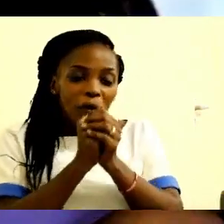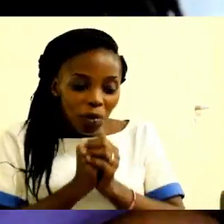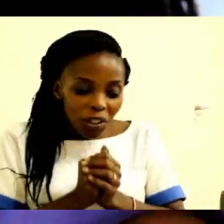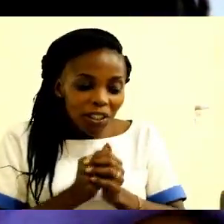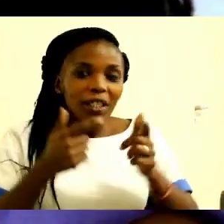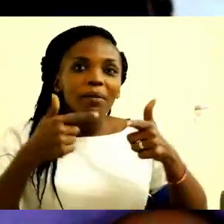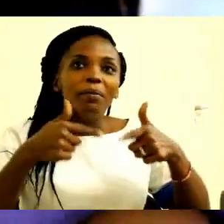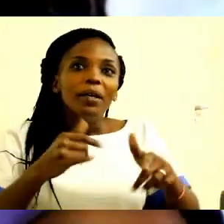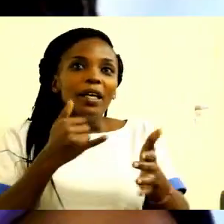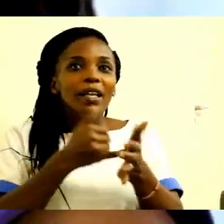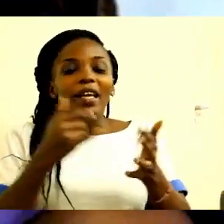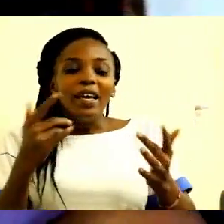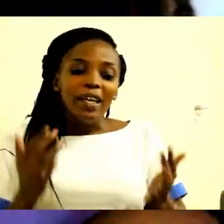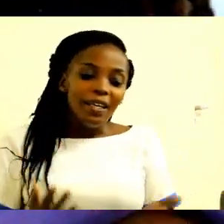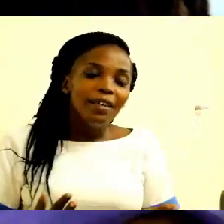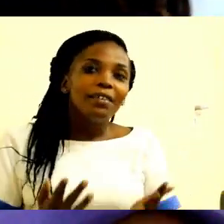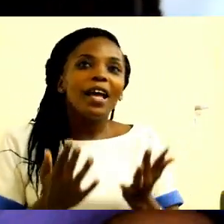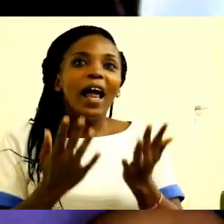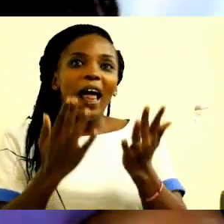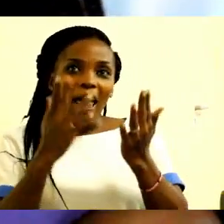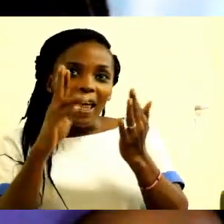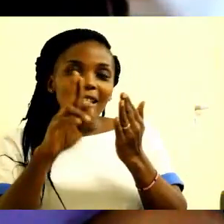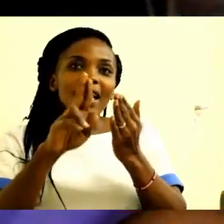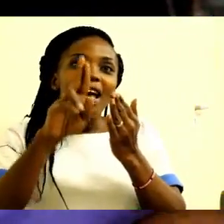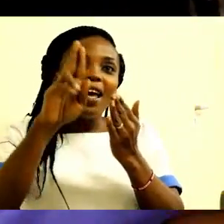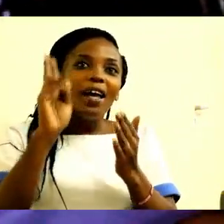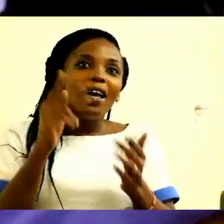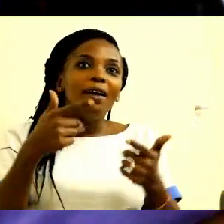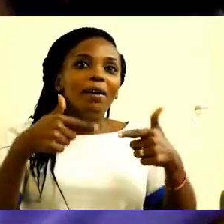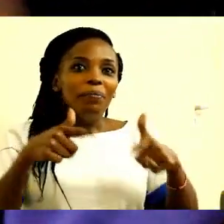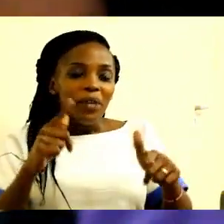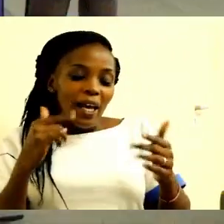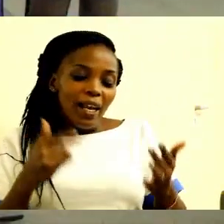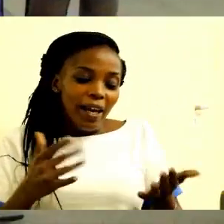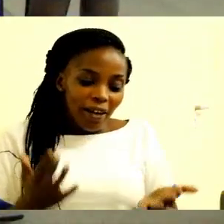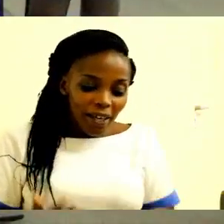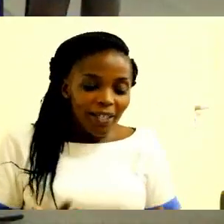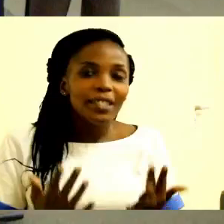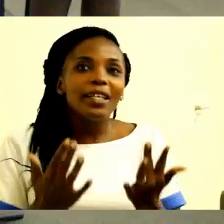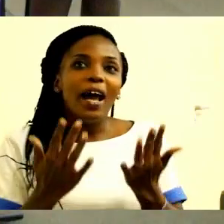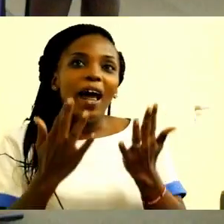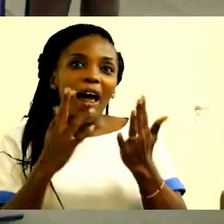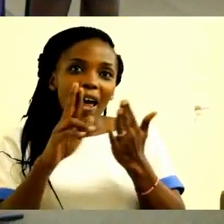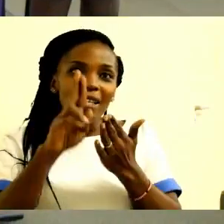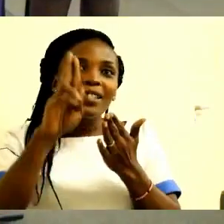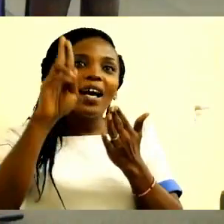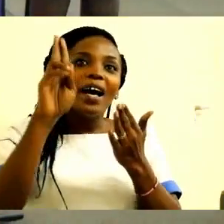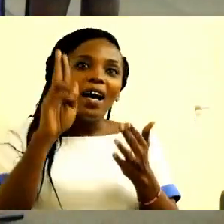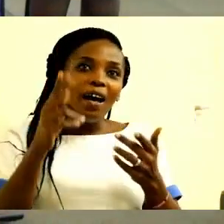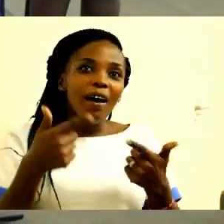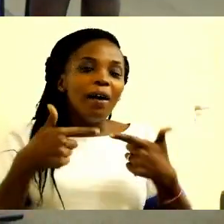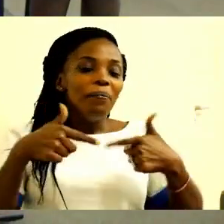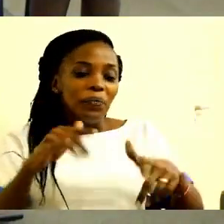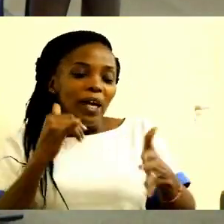sing. Our worship, let it rise up, let it